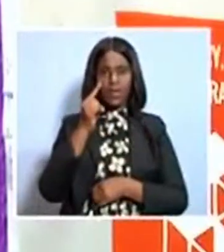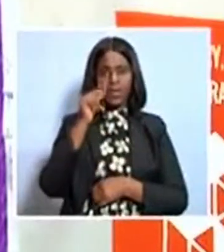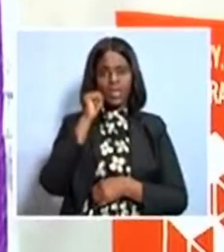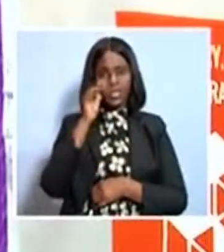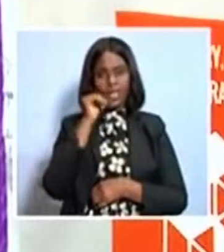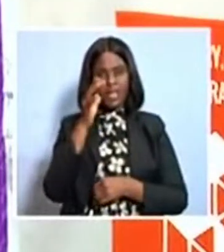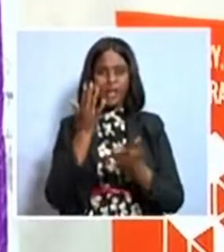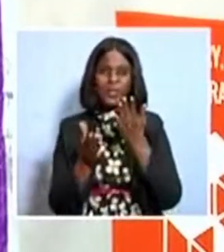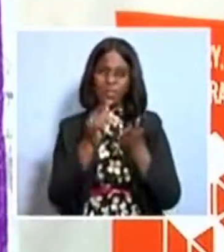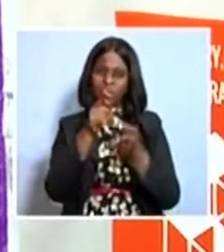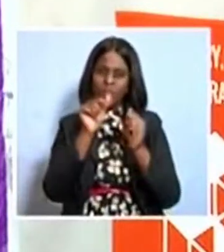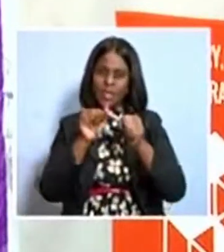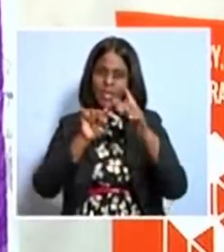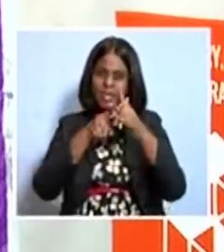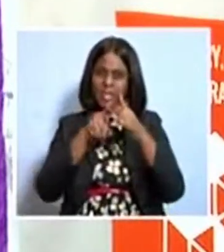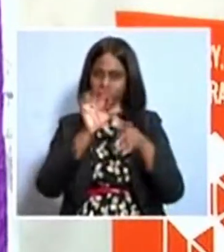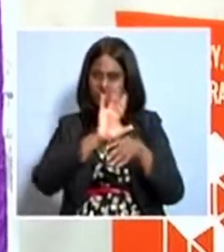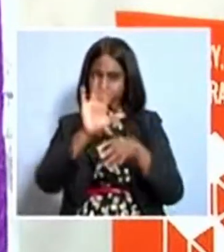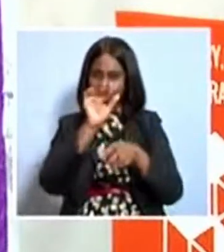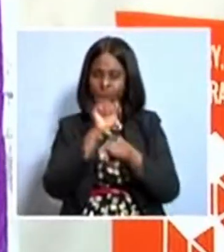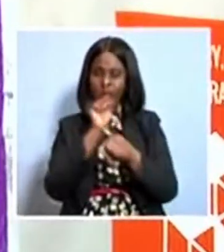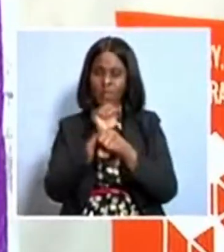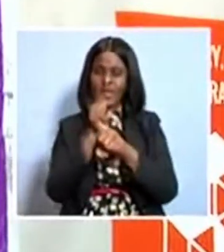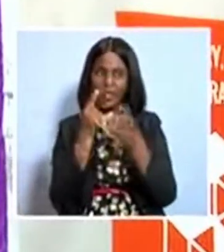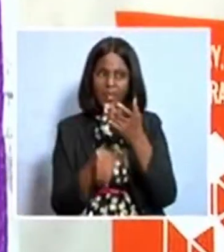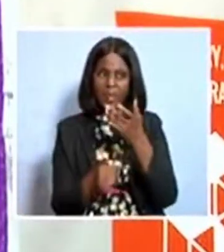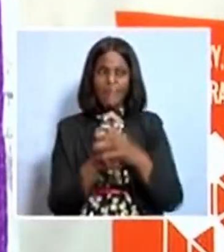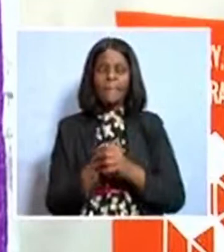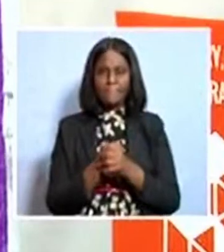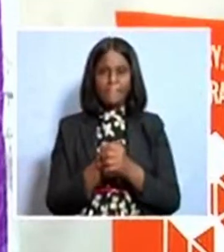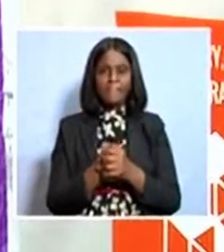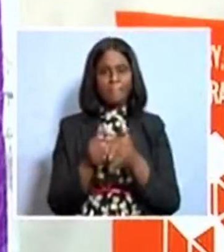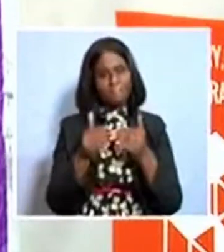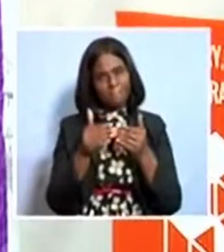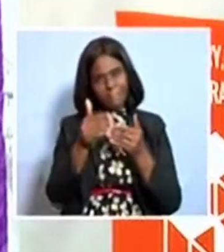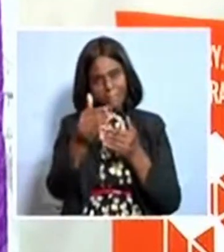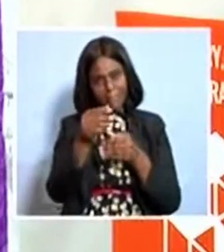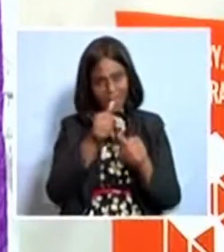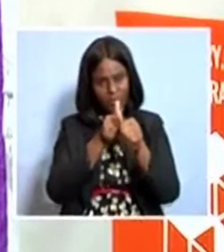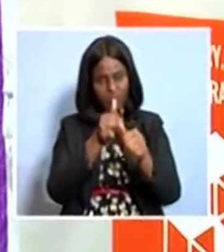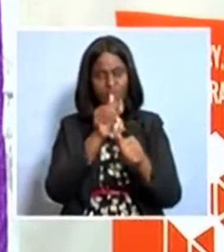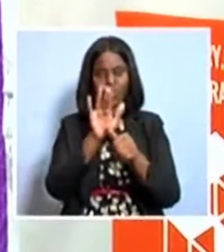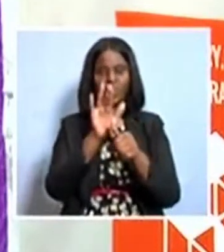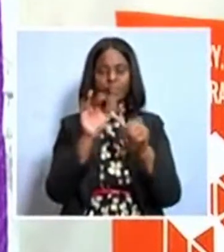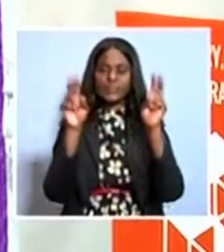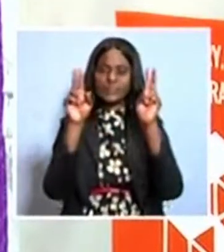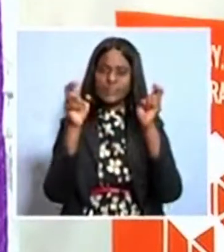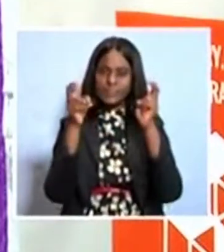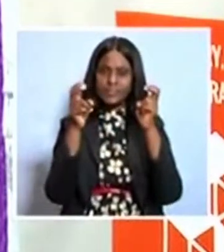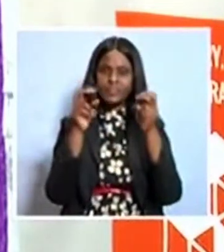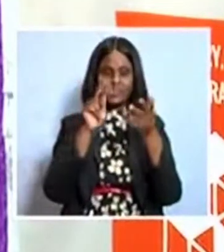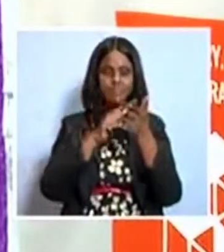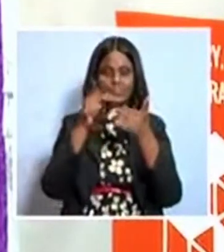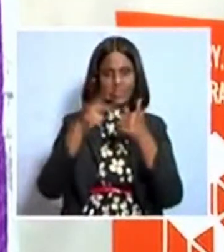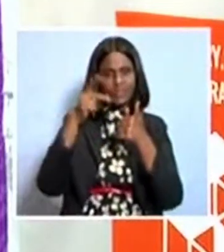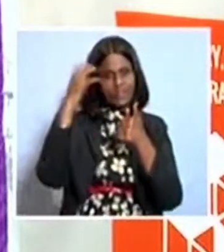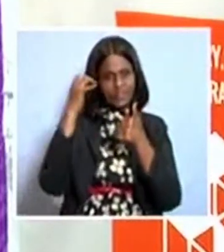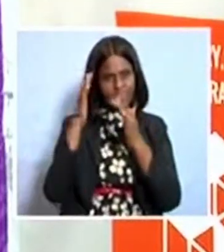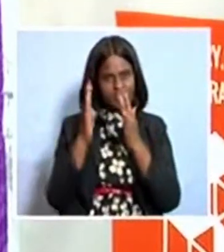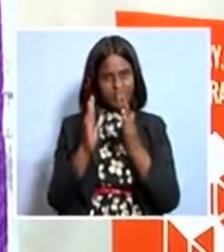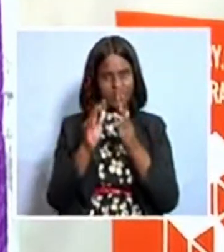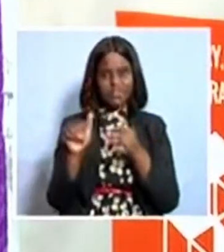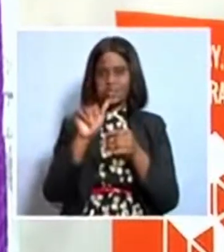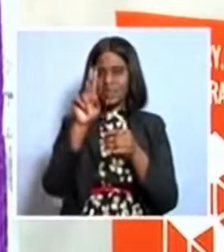Maybe you can begin. What is your role as going by your title, which is Officer in Charge, United Capital Development